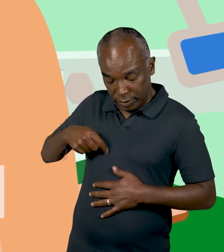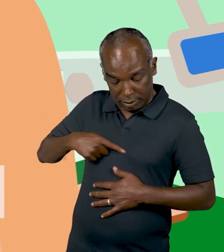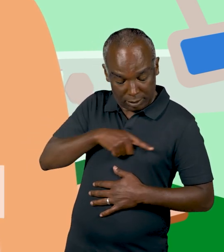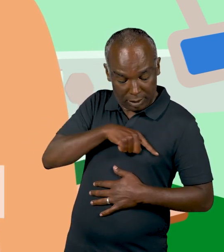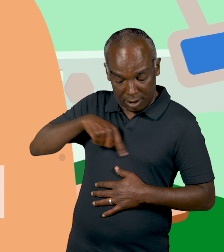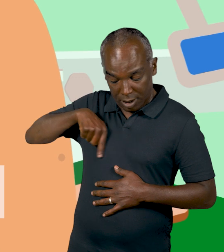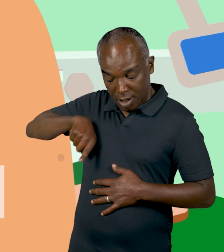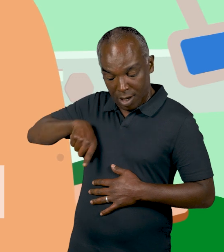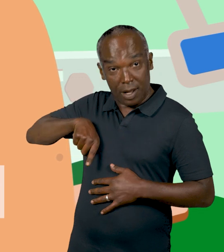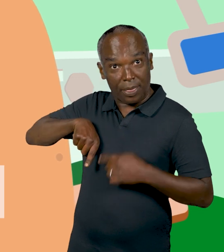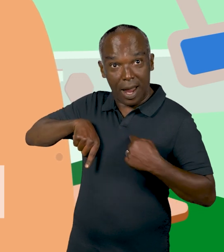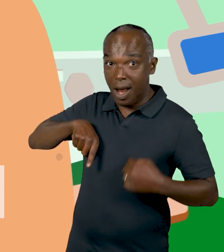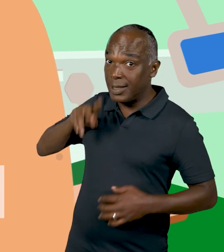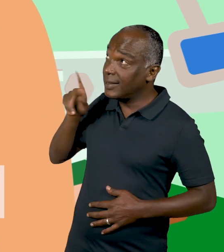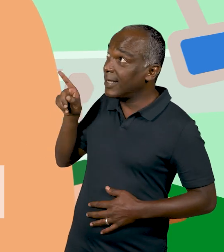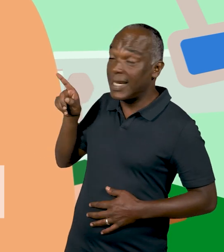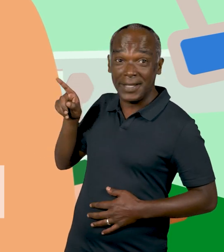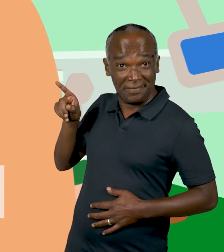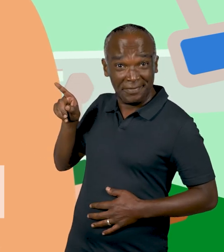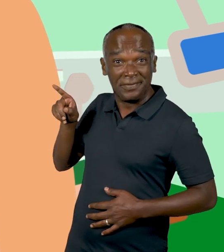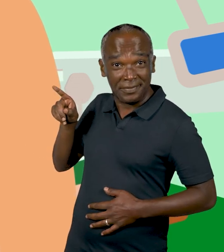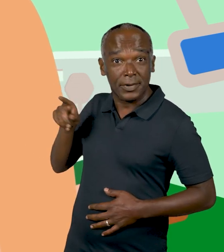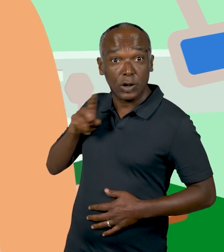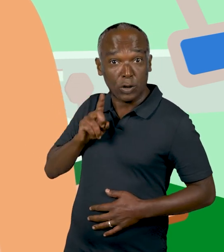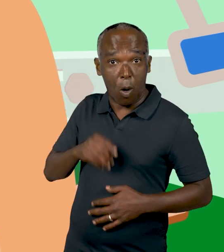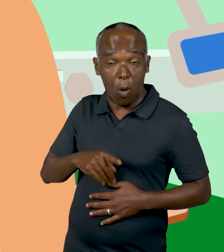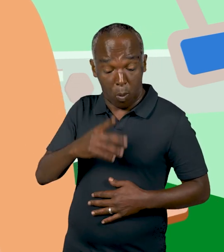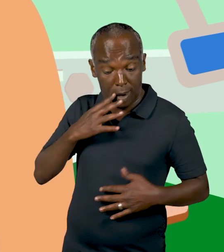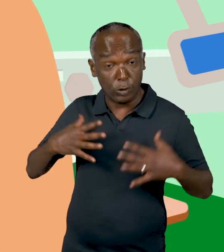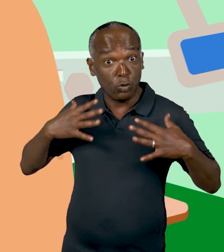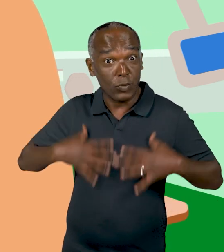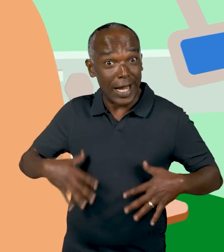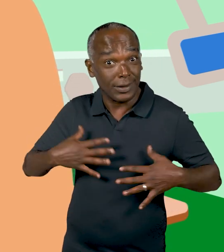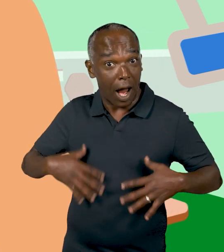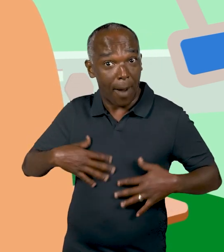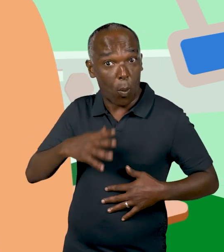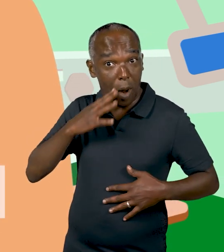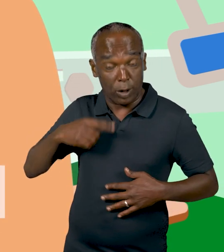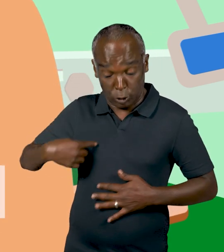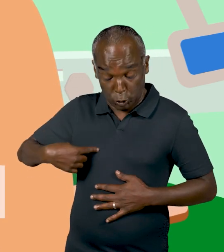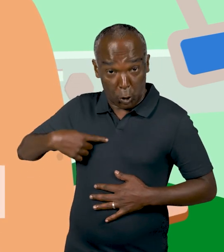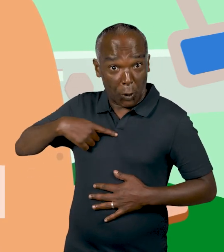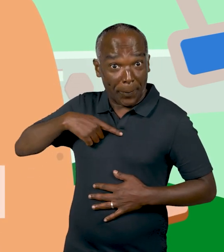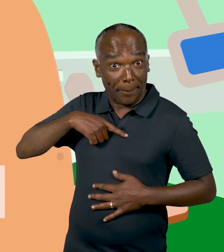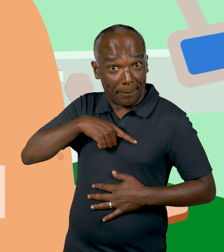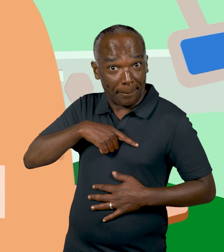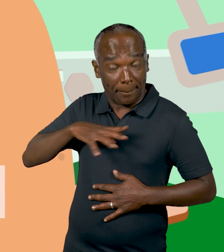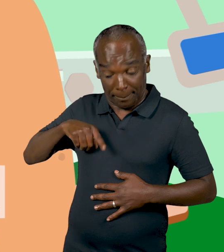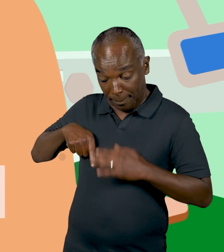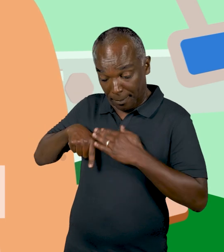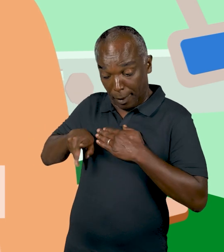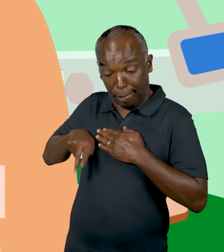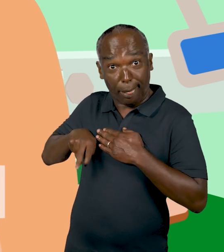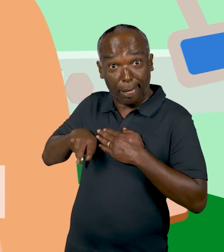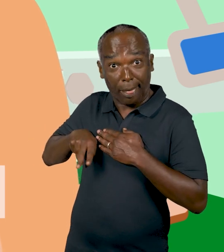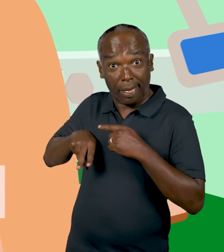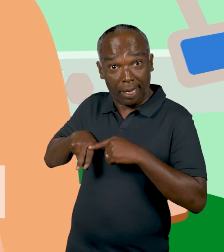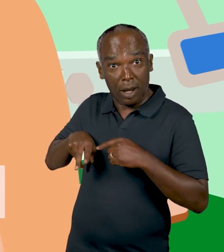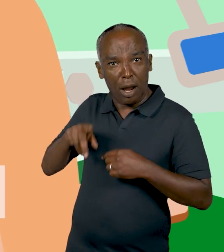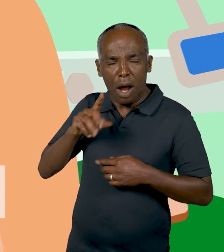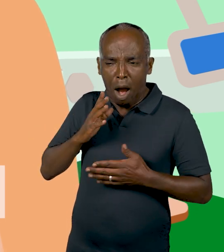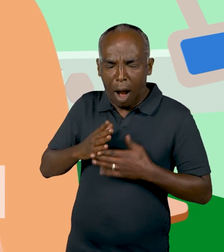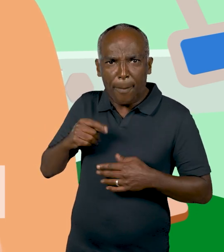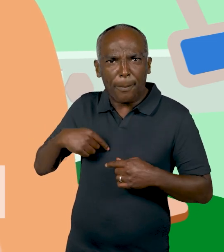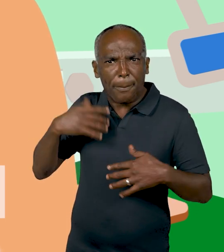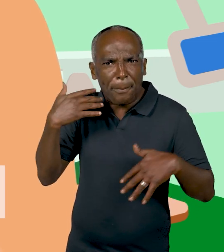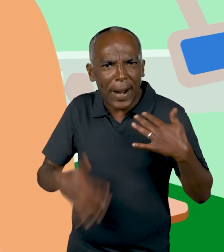is then tunneled under the skin to come out of the chest. This is called the exit site. You will have dressings to cover the area where the tube comes out